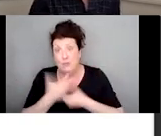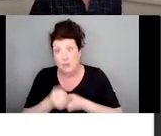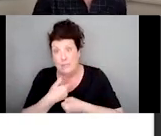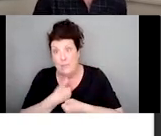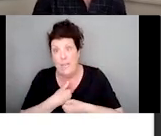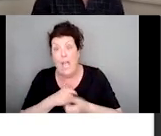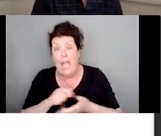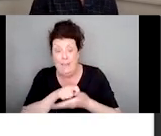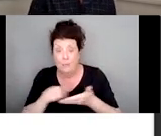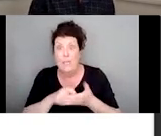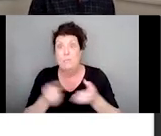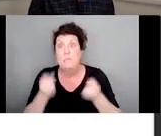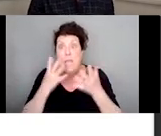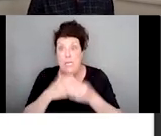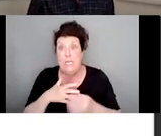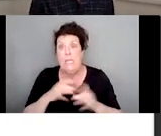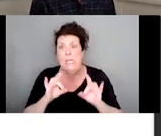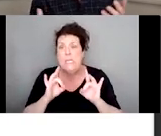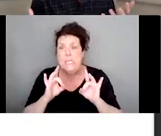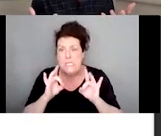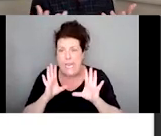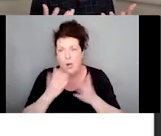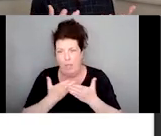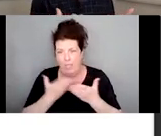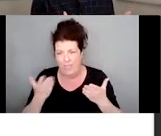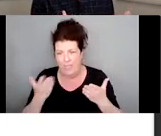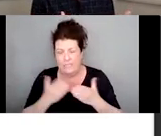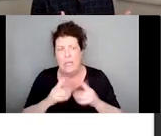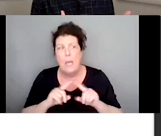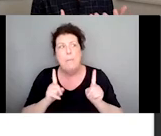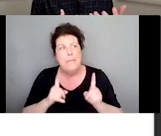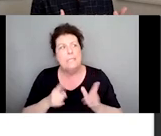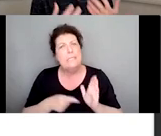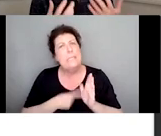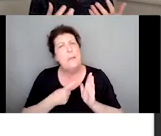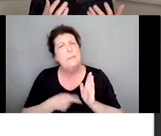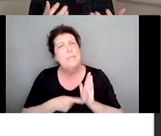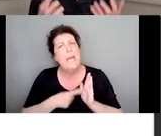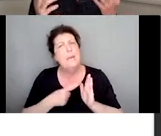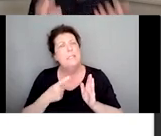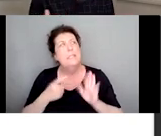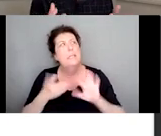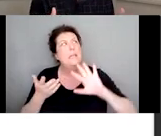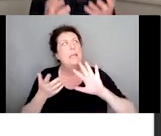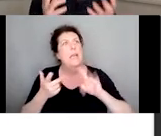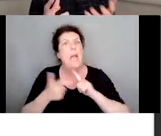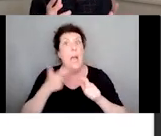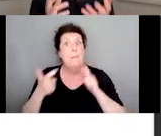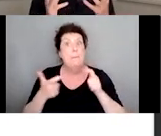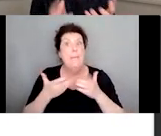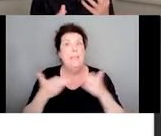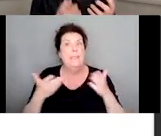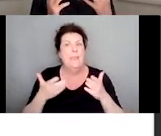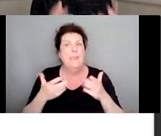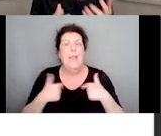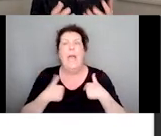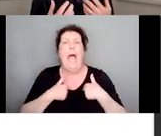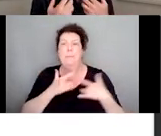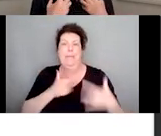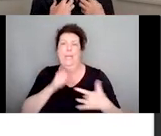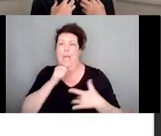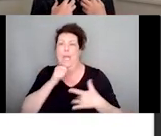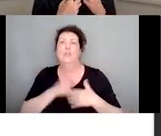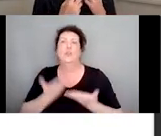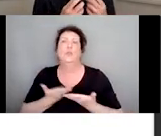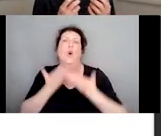of terrible things, but, you know, I think sometimes if I, you know, a big thing, I don't offer a lot of writing advice. The only thing that's ever